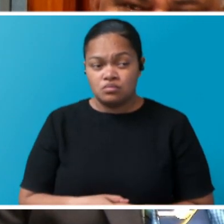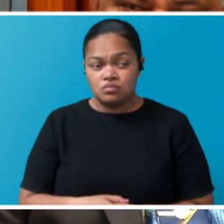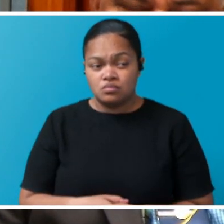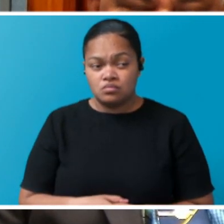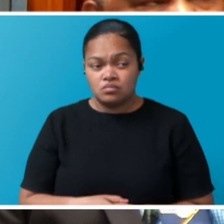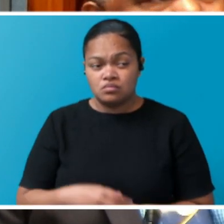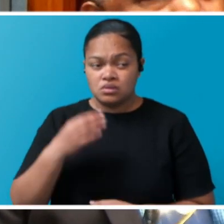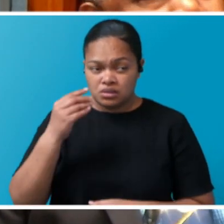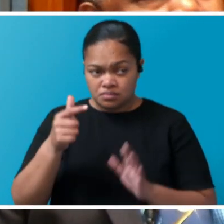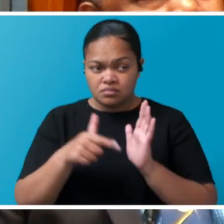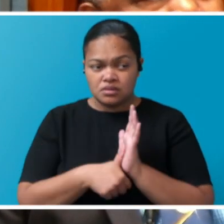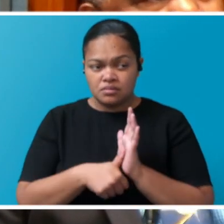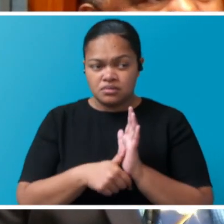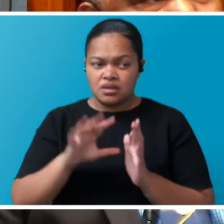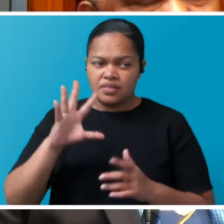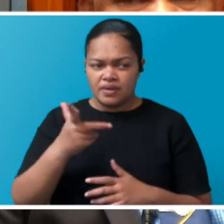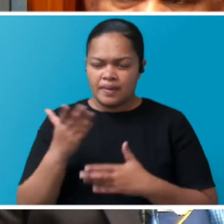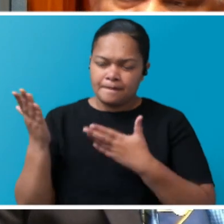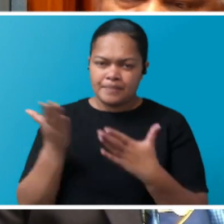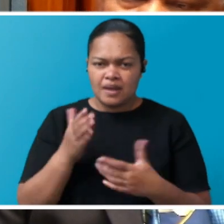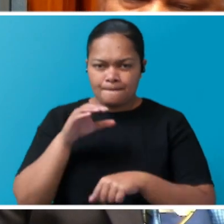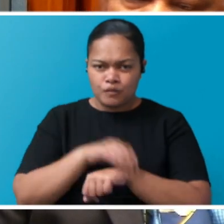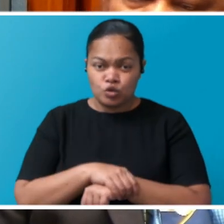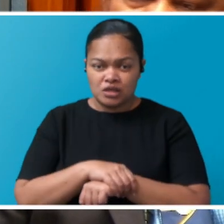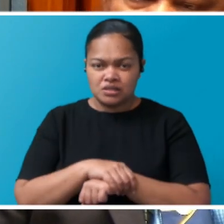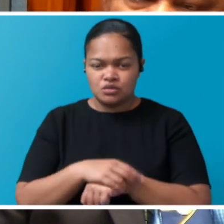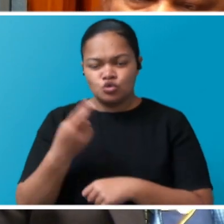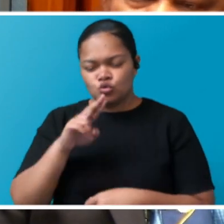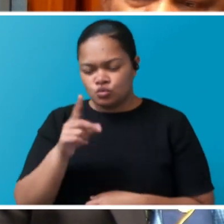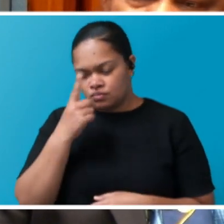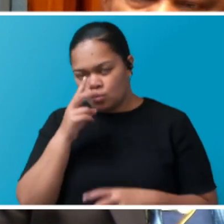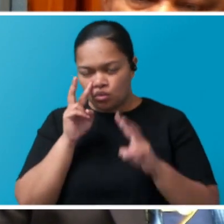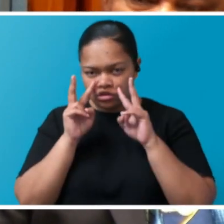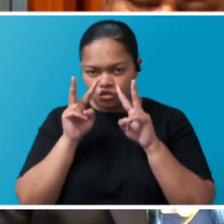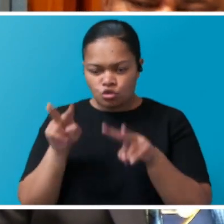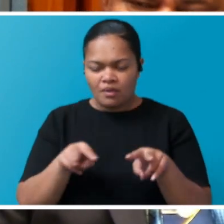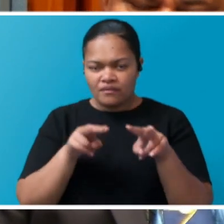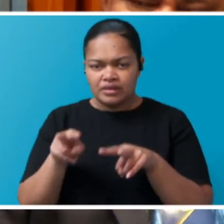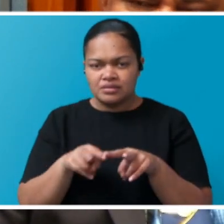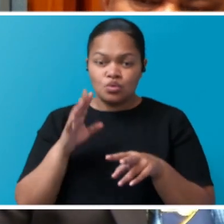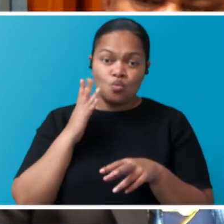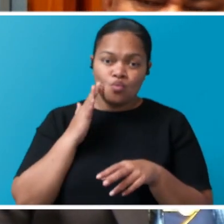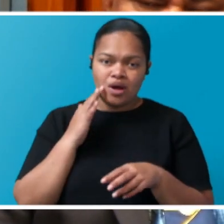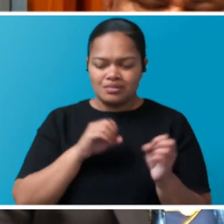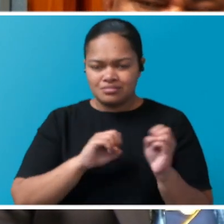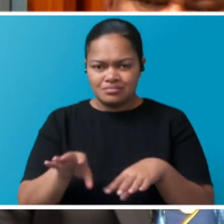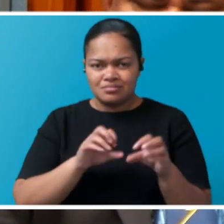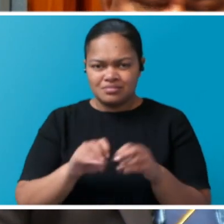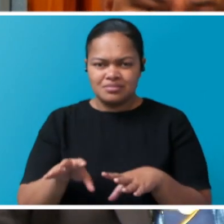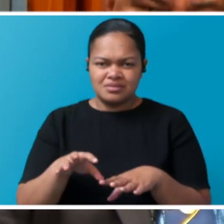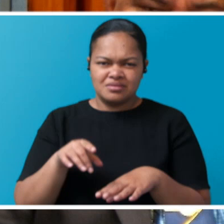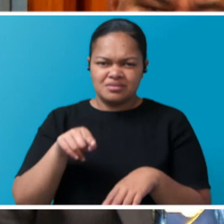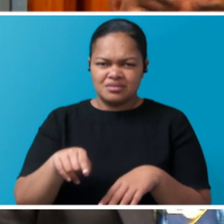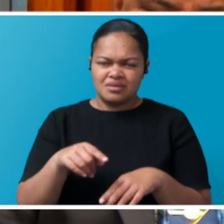sometimes they bring the police along to supervise the dumping of these special waste. To address the safe disposal